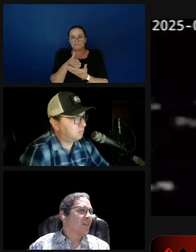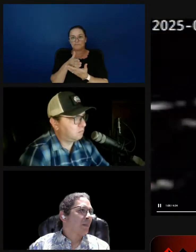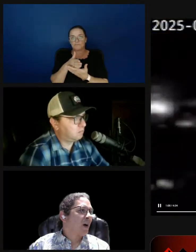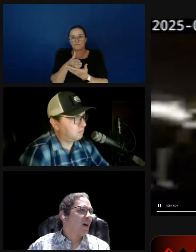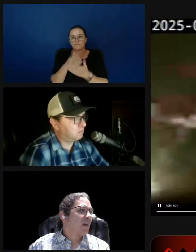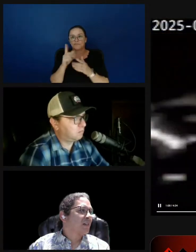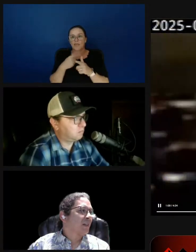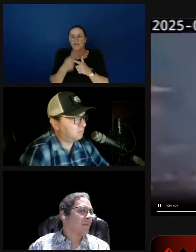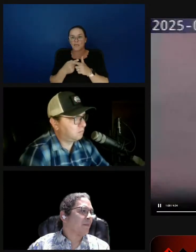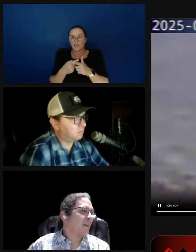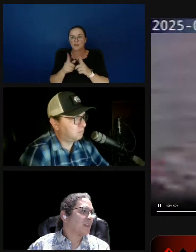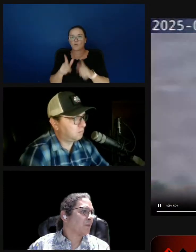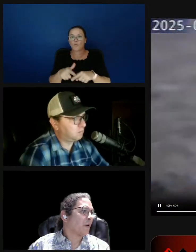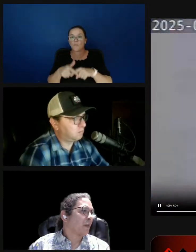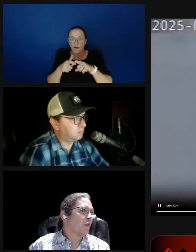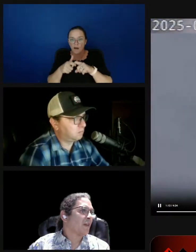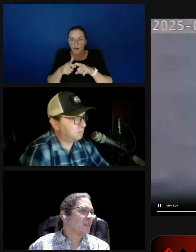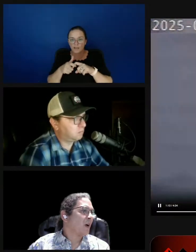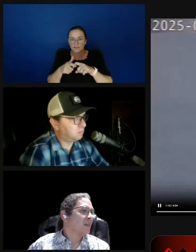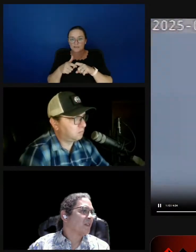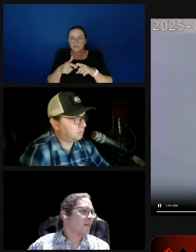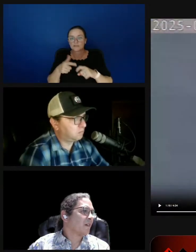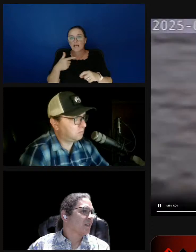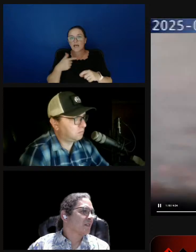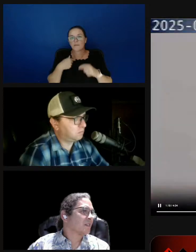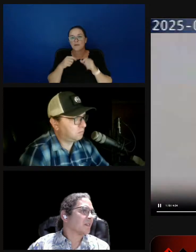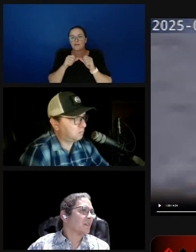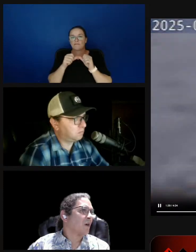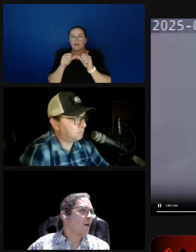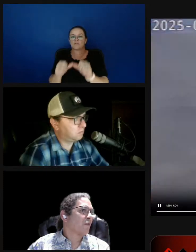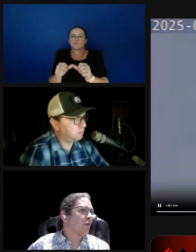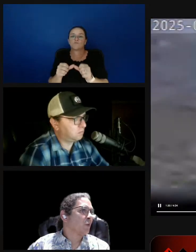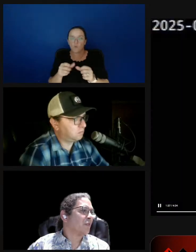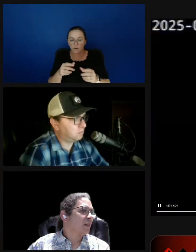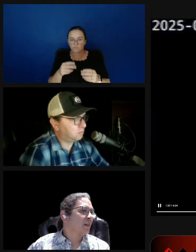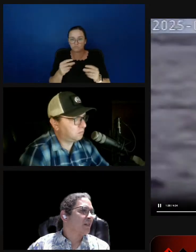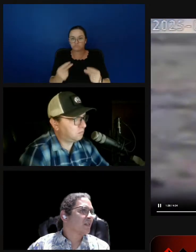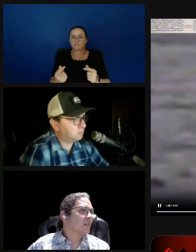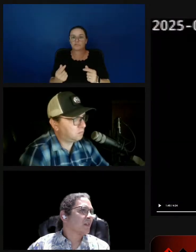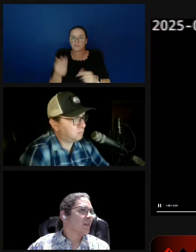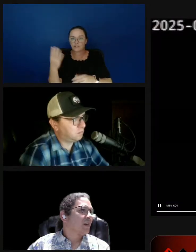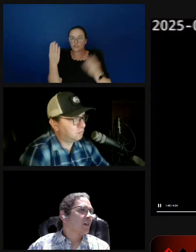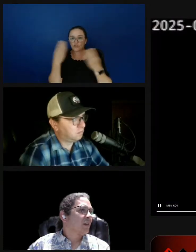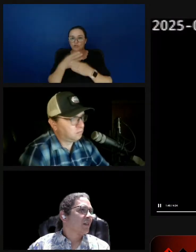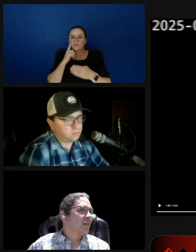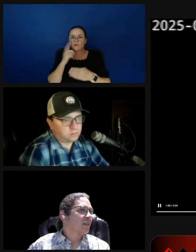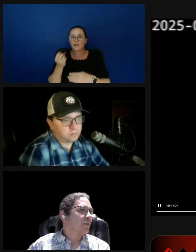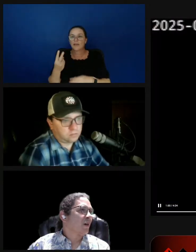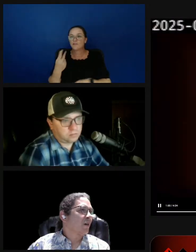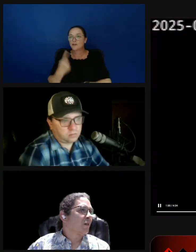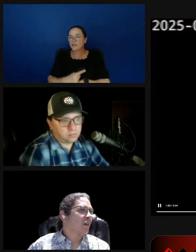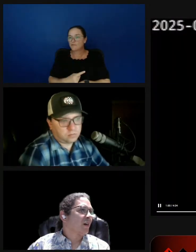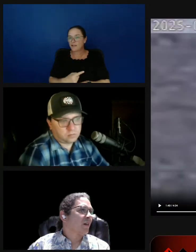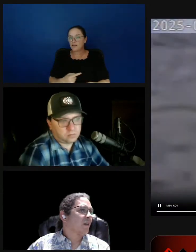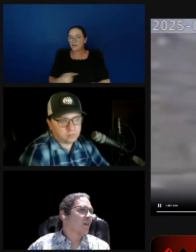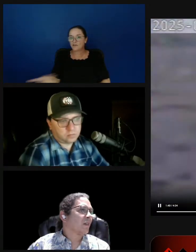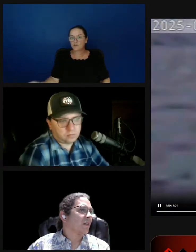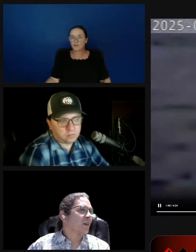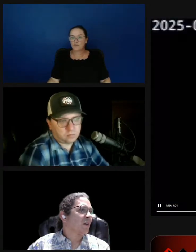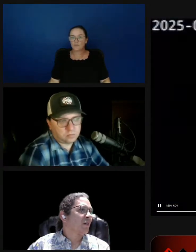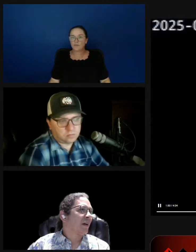And it's going to pause. And let me fast forward through a lot of this pause here, because it's dark for 12 days. Still dark over